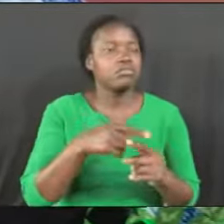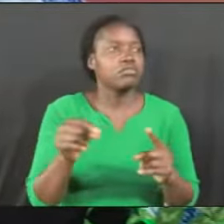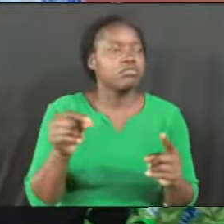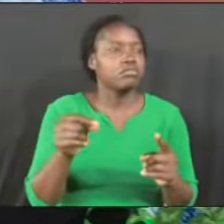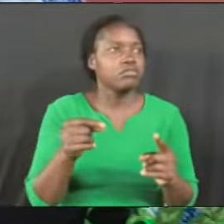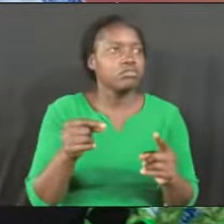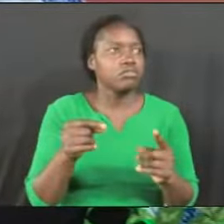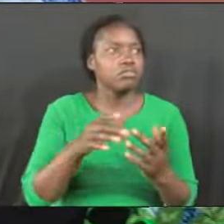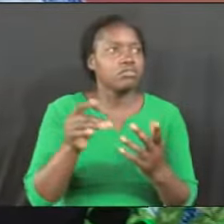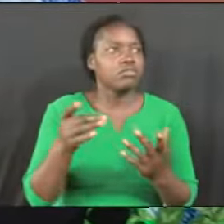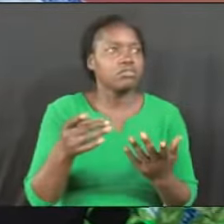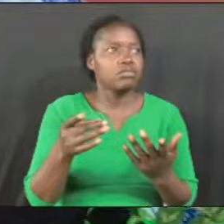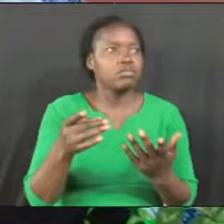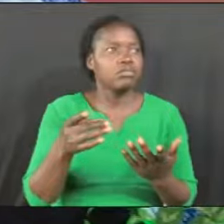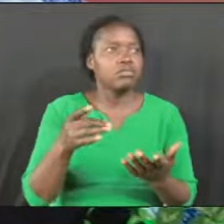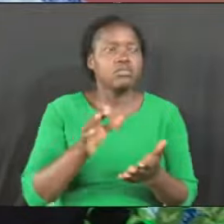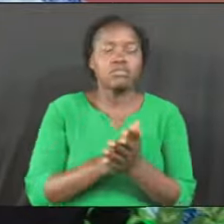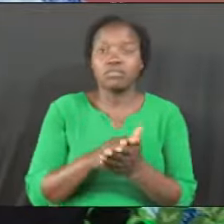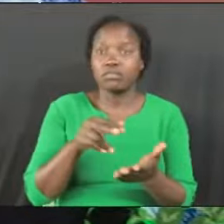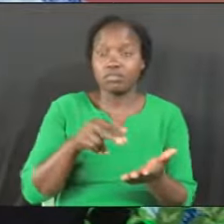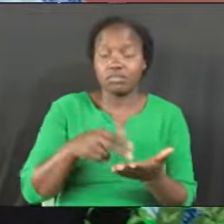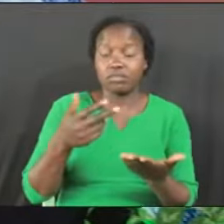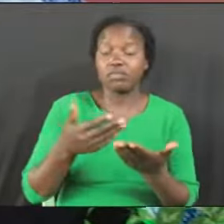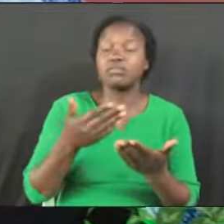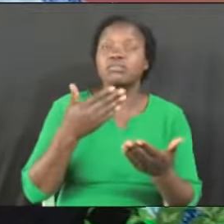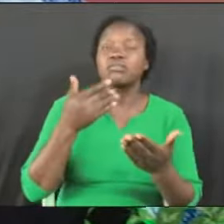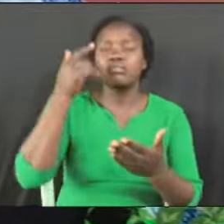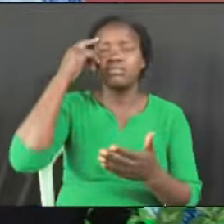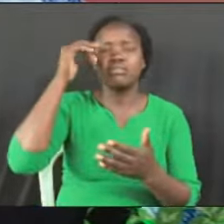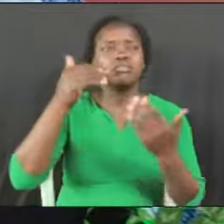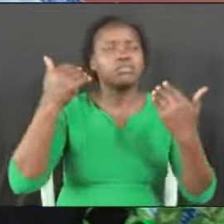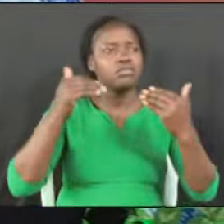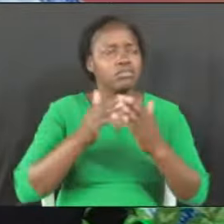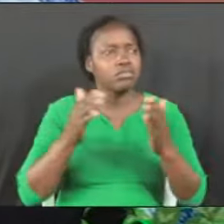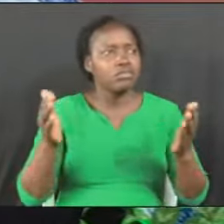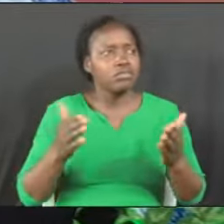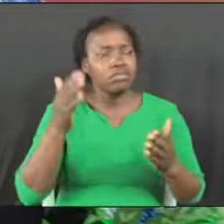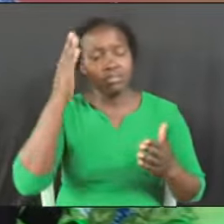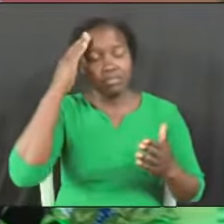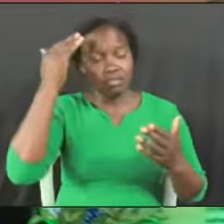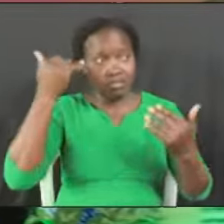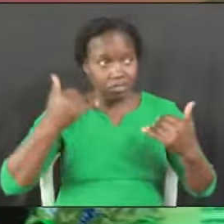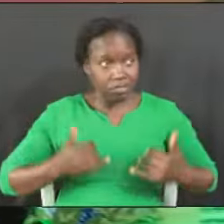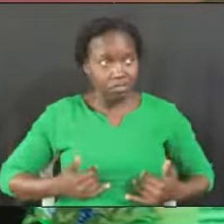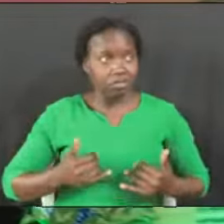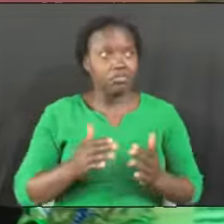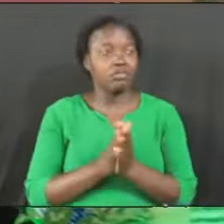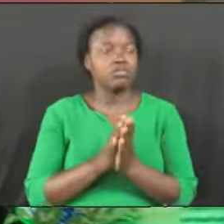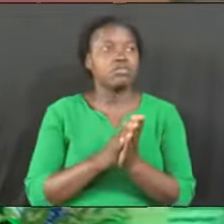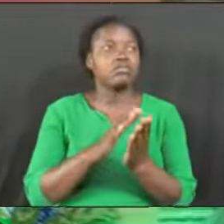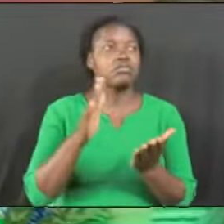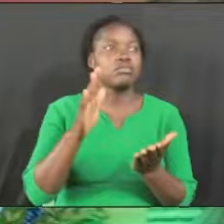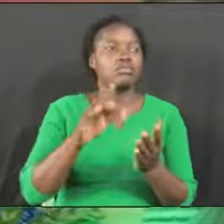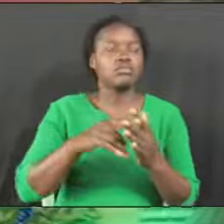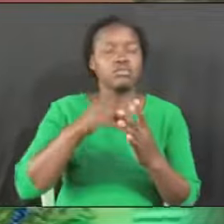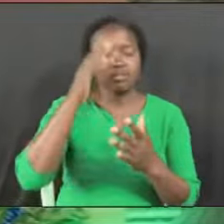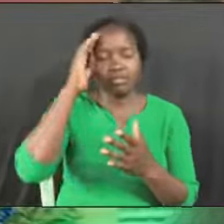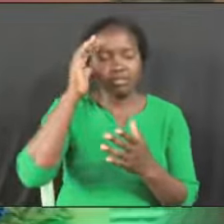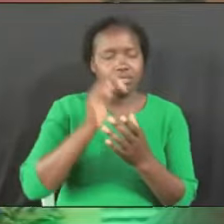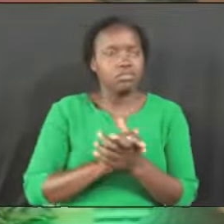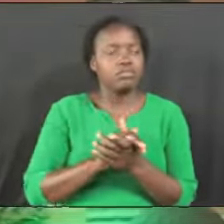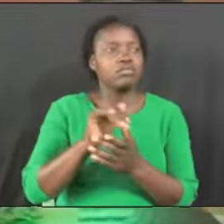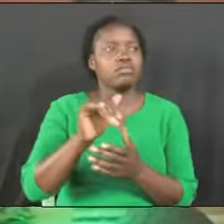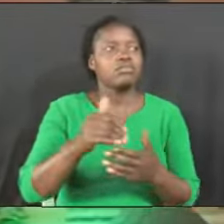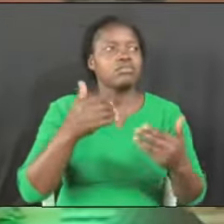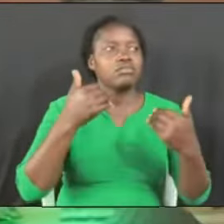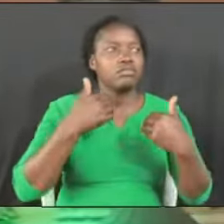God to think I am great. I know that if I ever get to a place where I start believing that I have